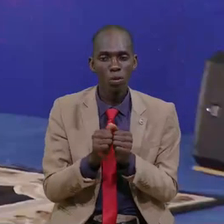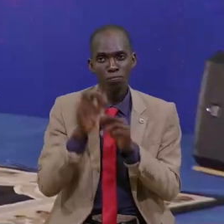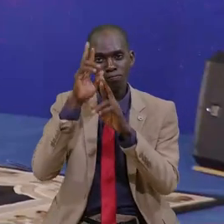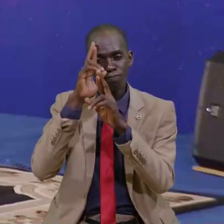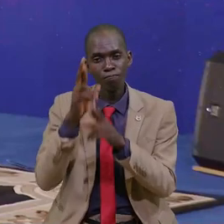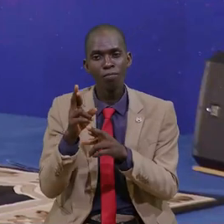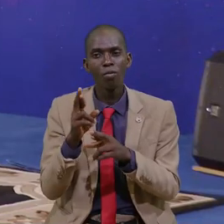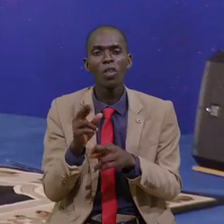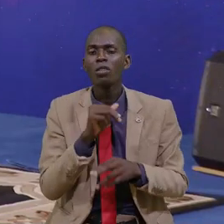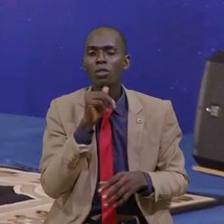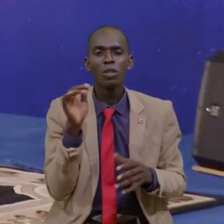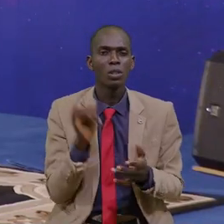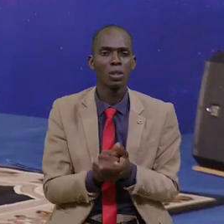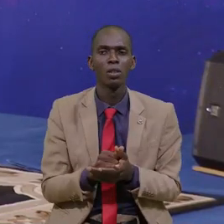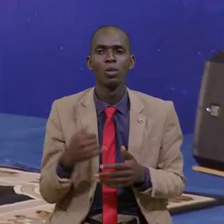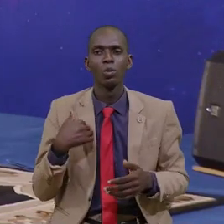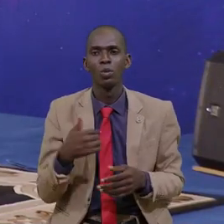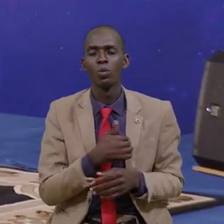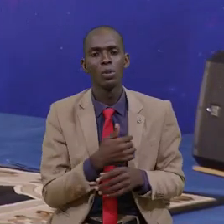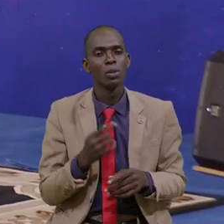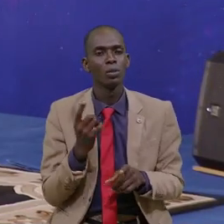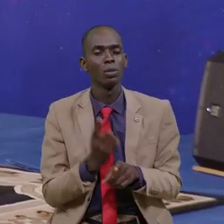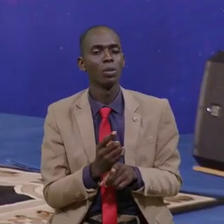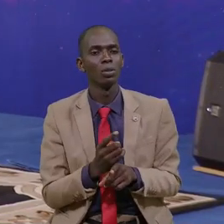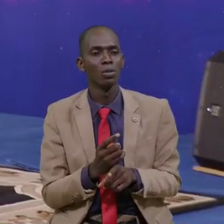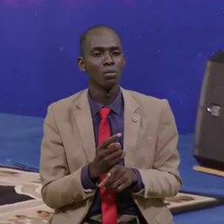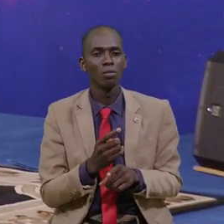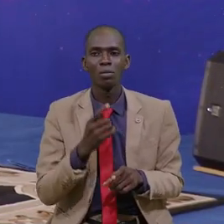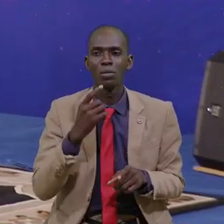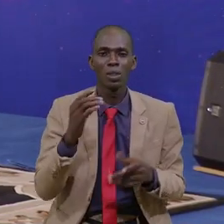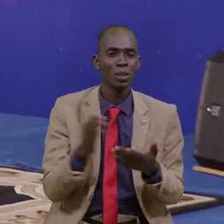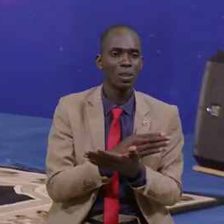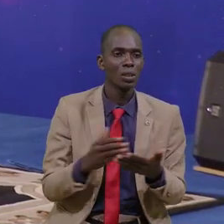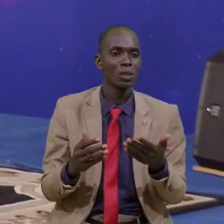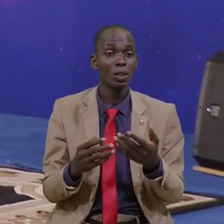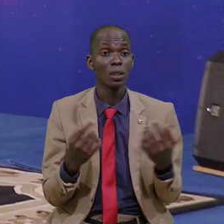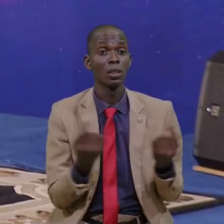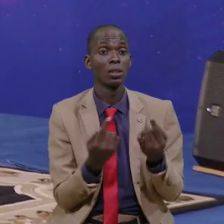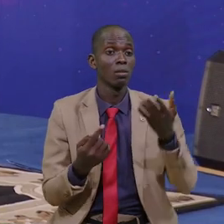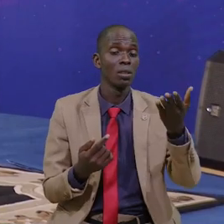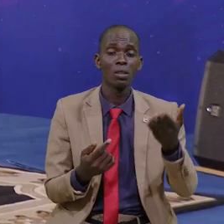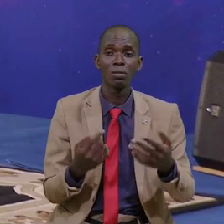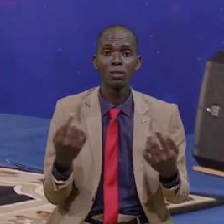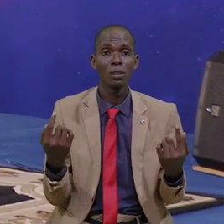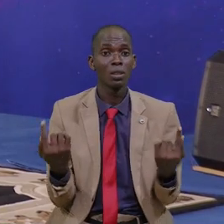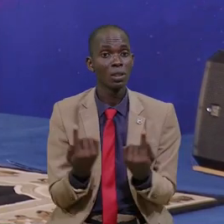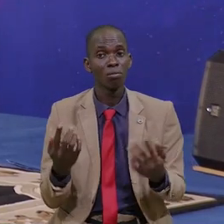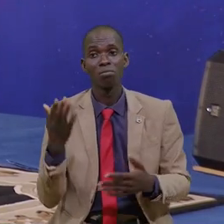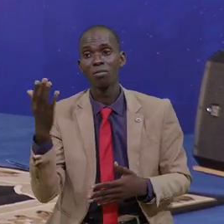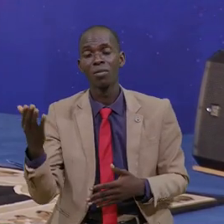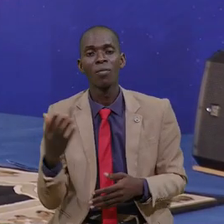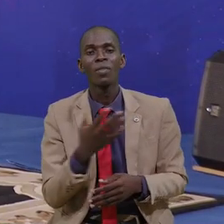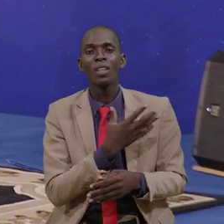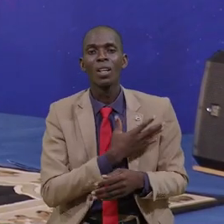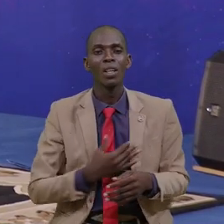Not that, you know, we just sing there, sing there, sing there, and then we come, amen,